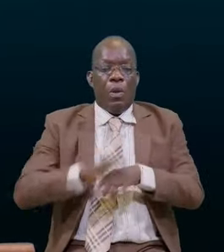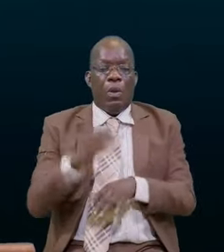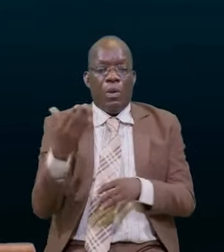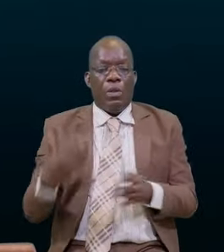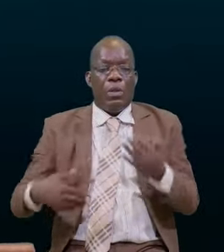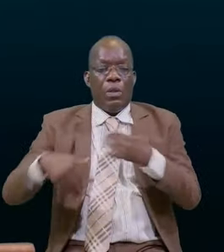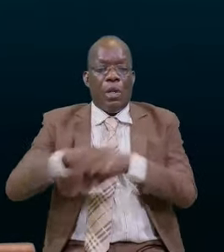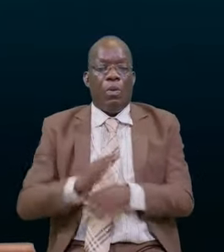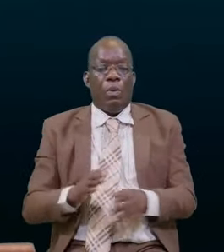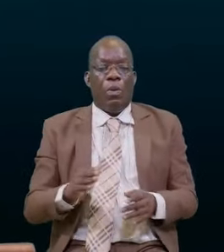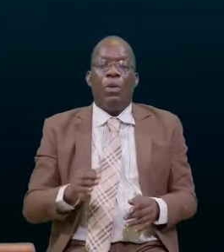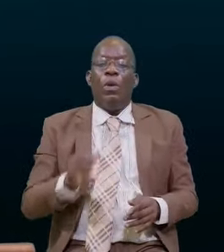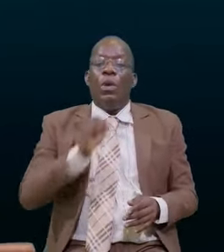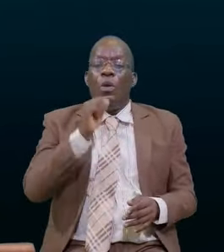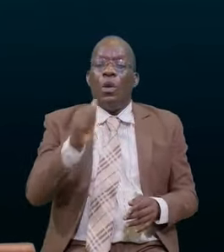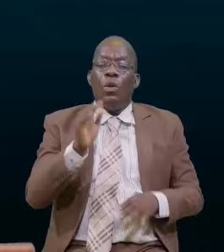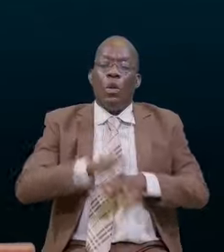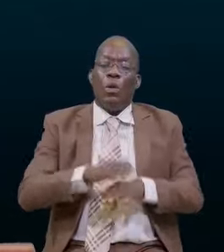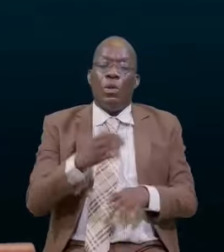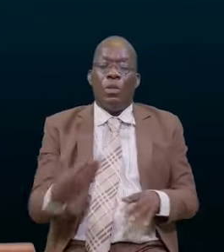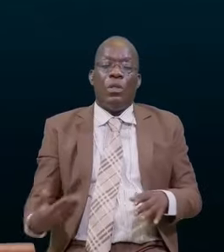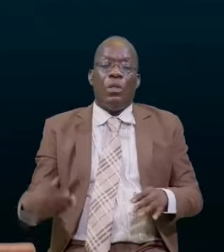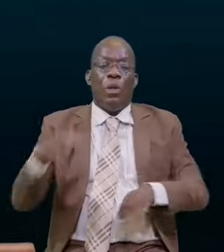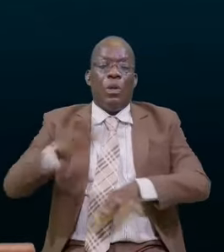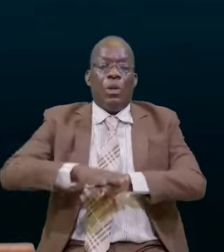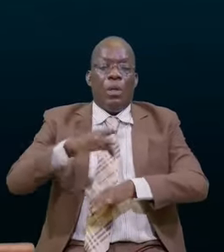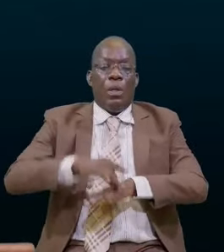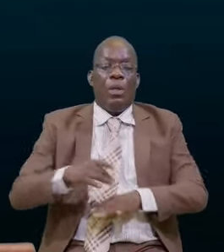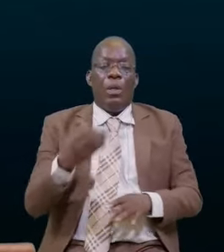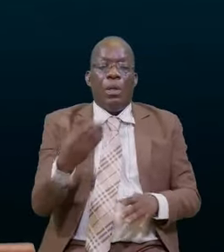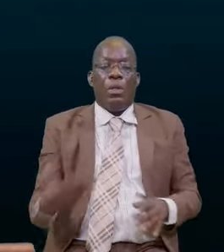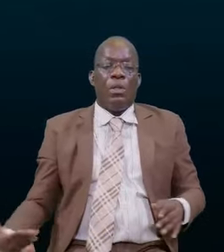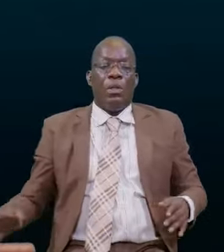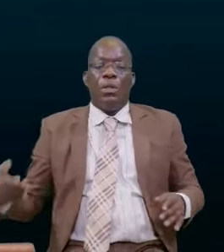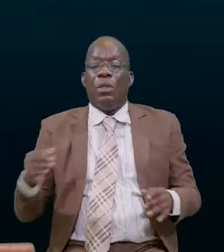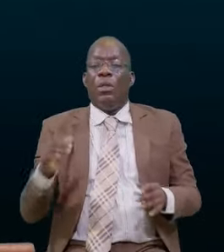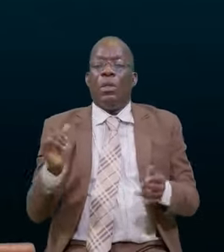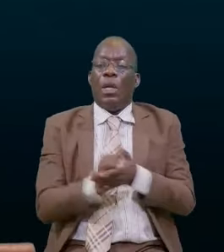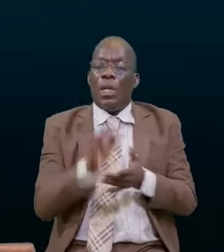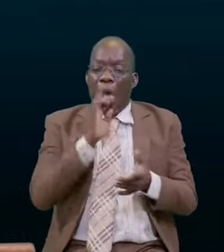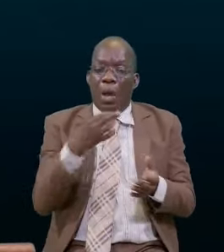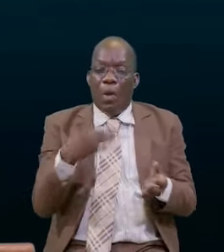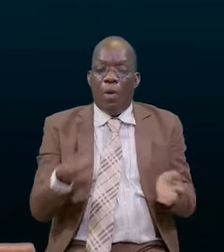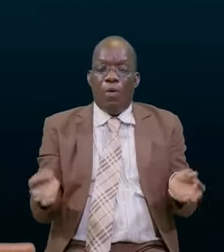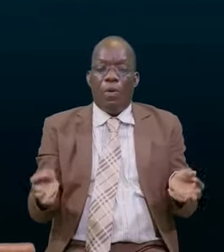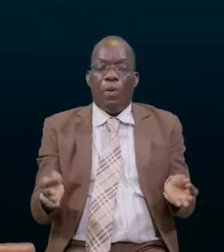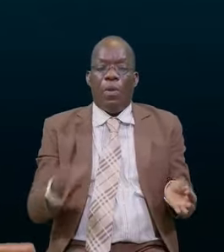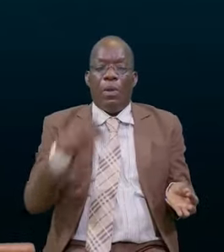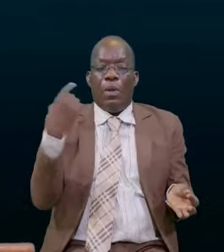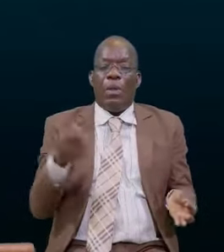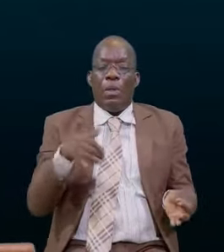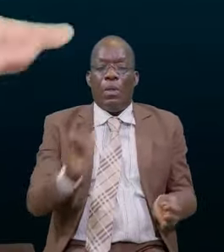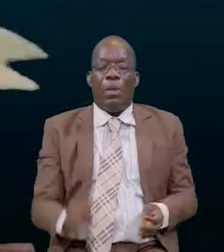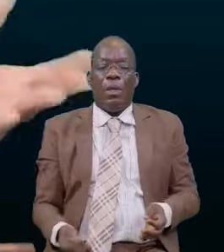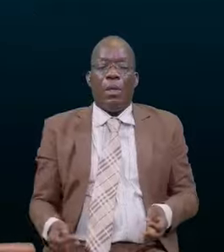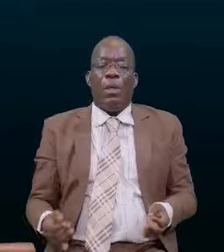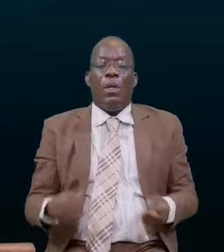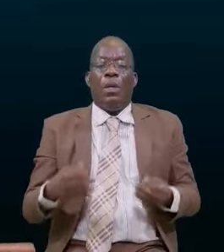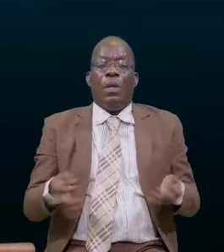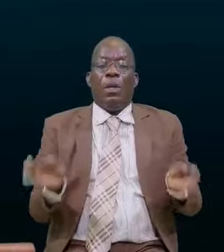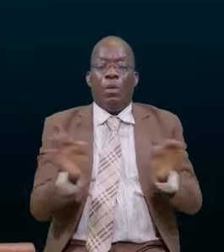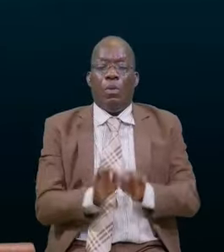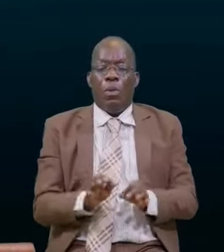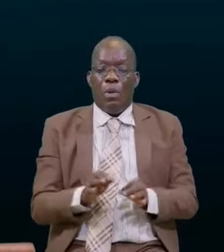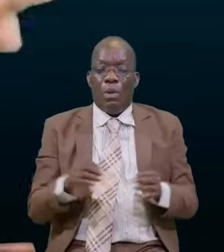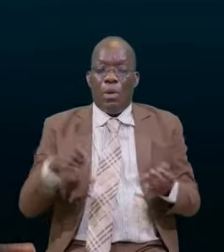affections on things that of Heaven things that are of Eternal value don't be really setting your affection on things of this because this world